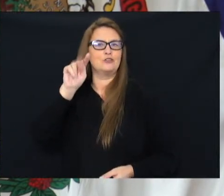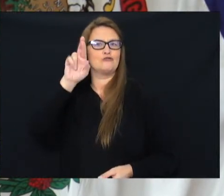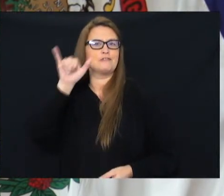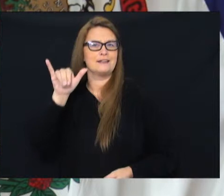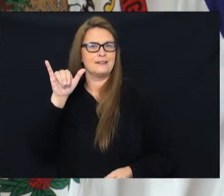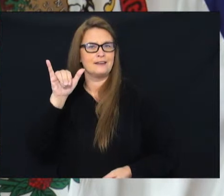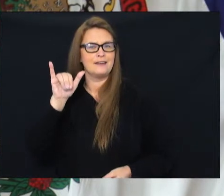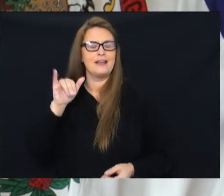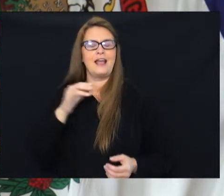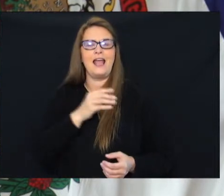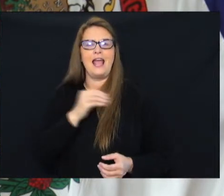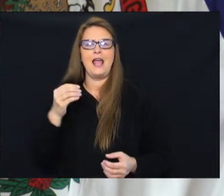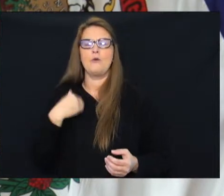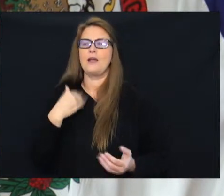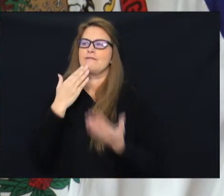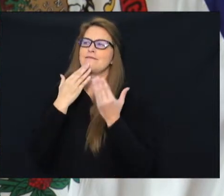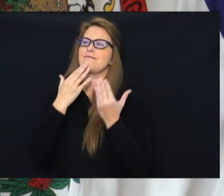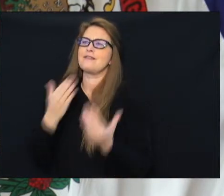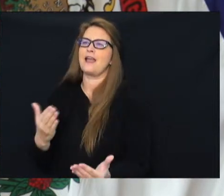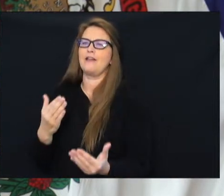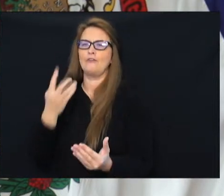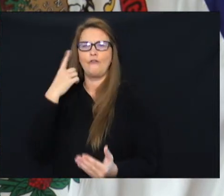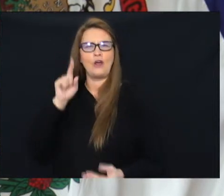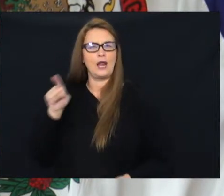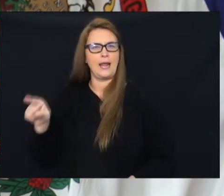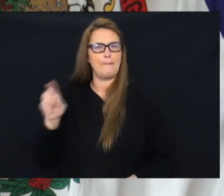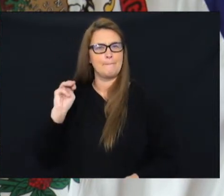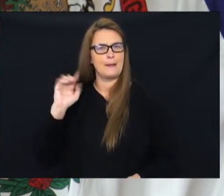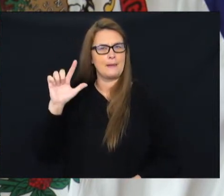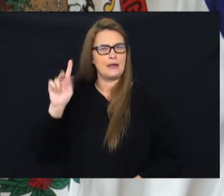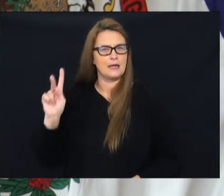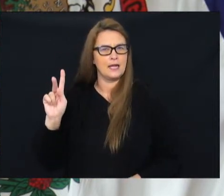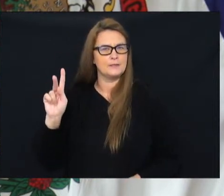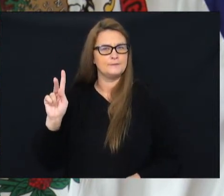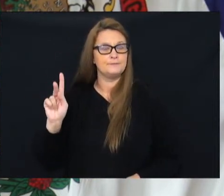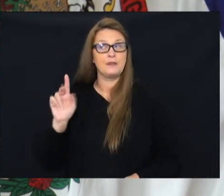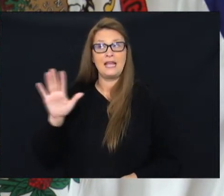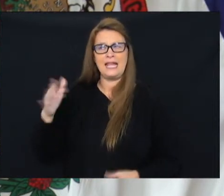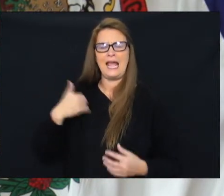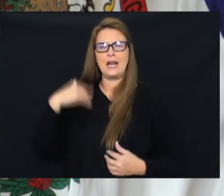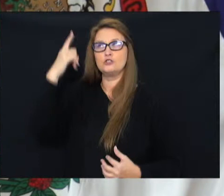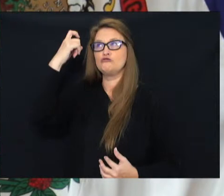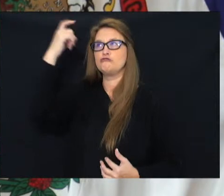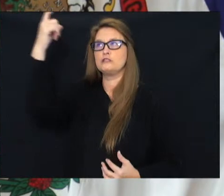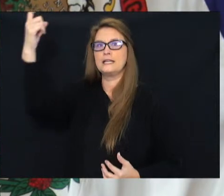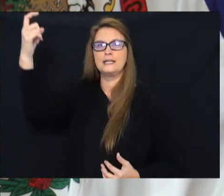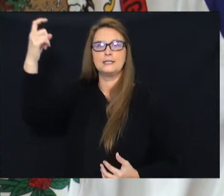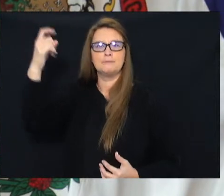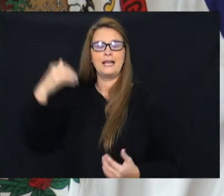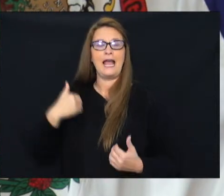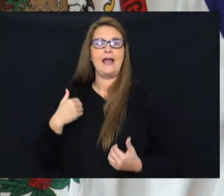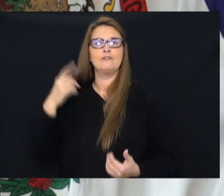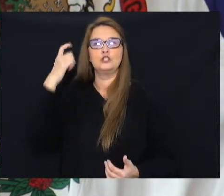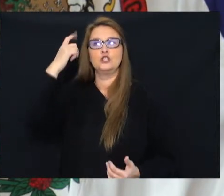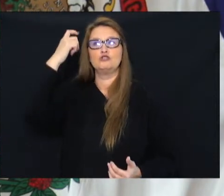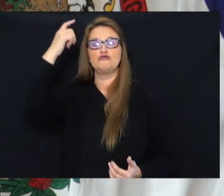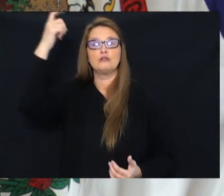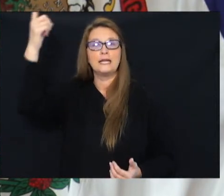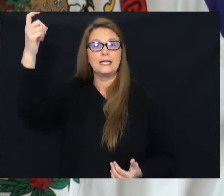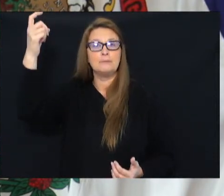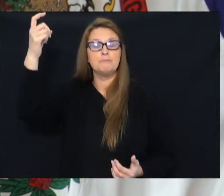have so much to be thankful to him for. He did have a dream. He did have a dream